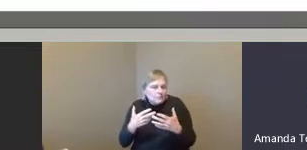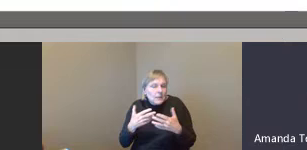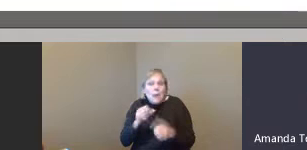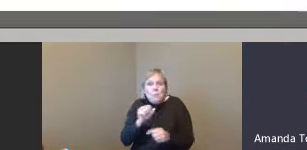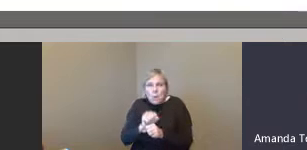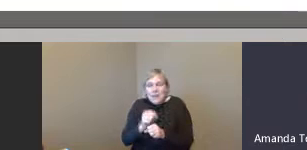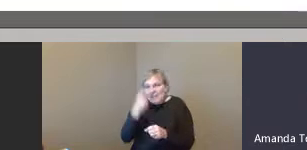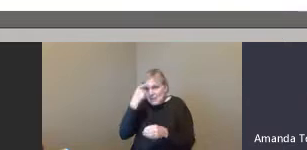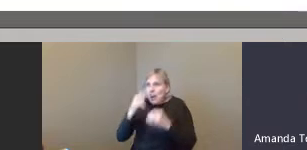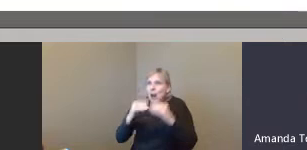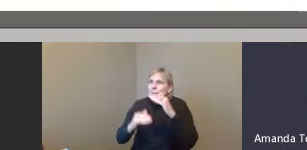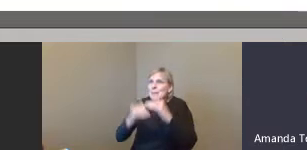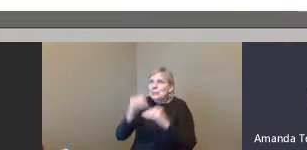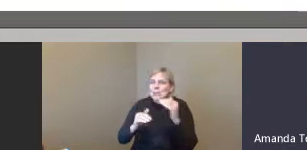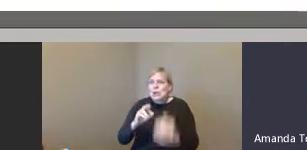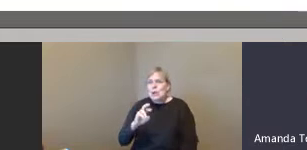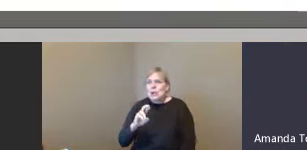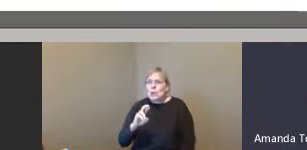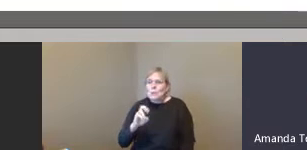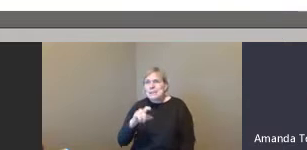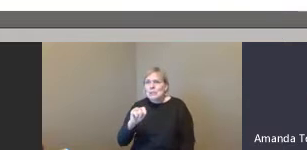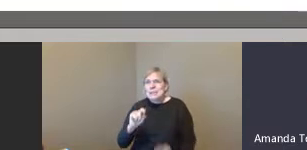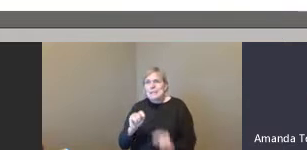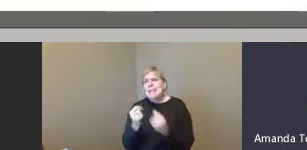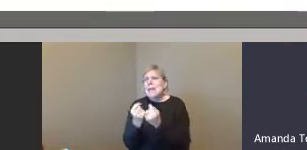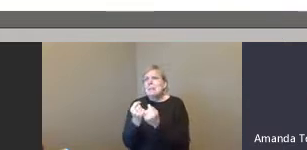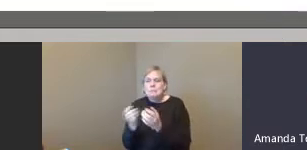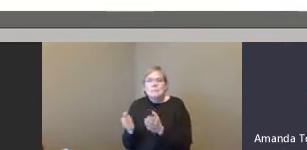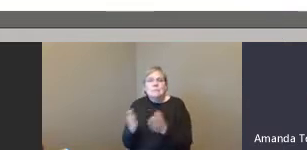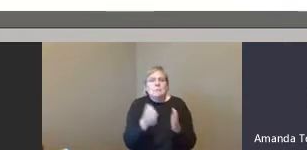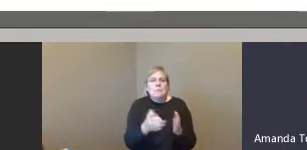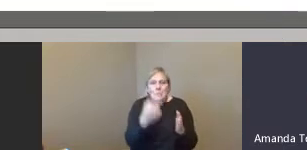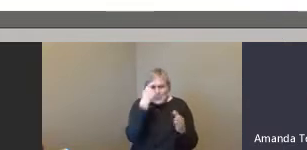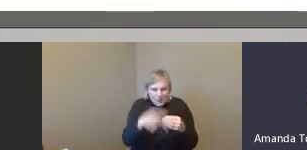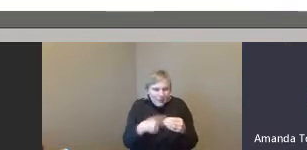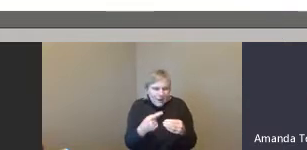employment, they think about building resilient teams. When they think about